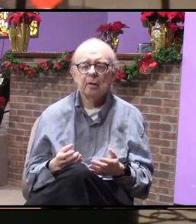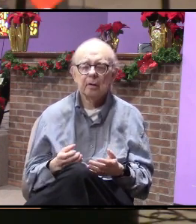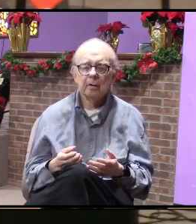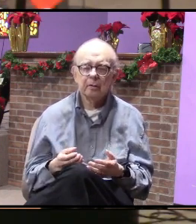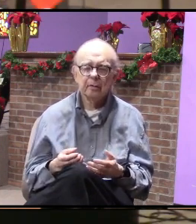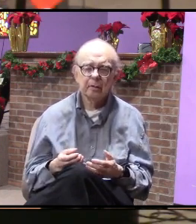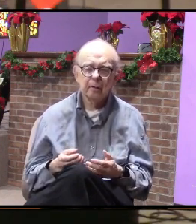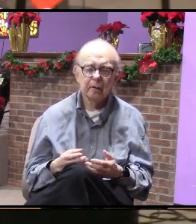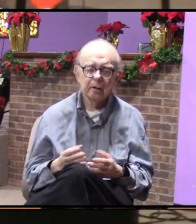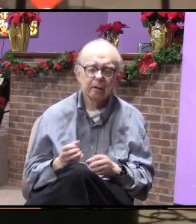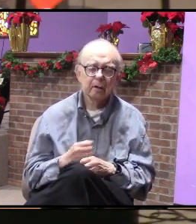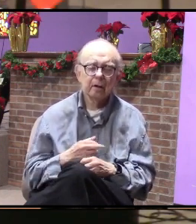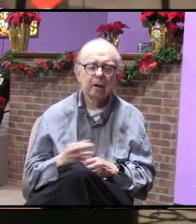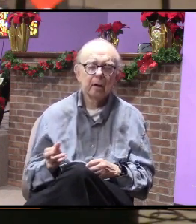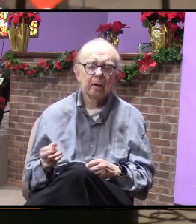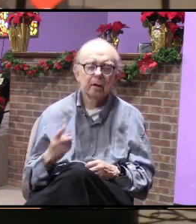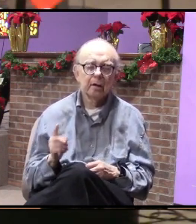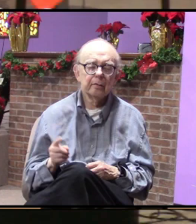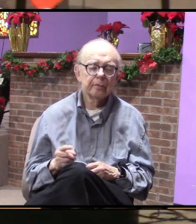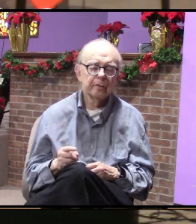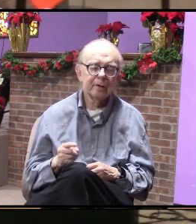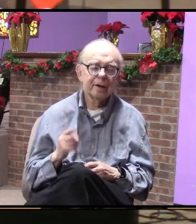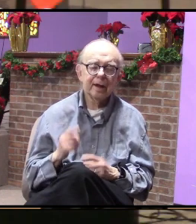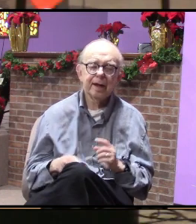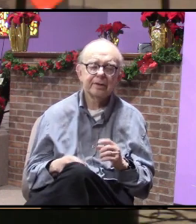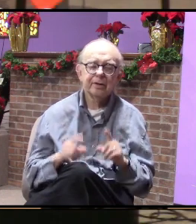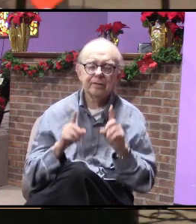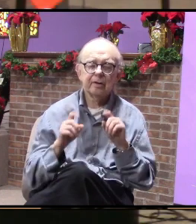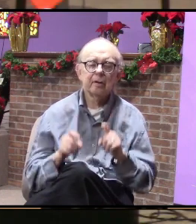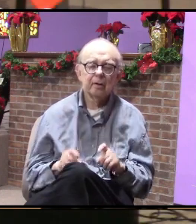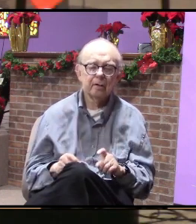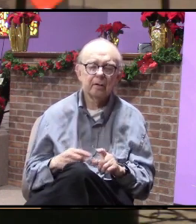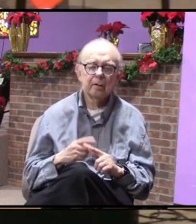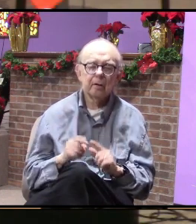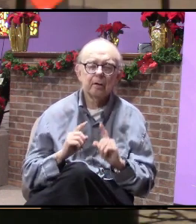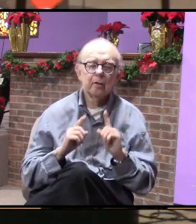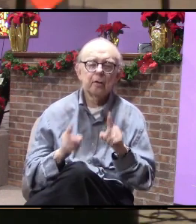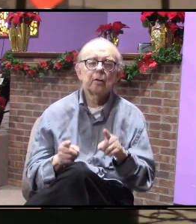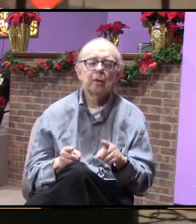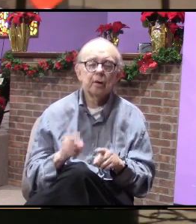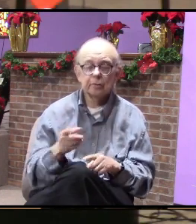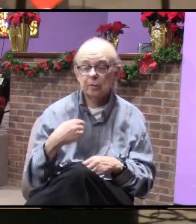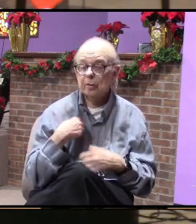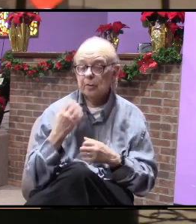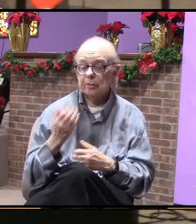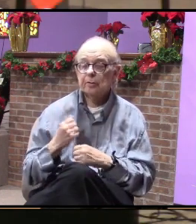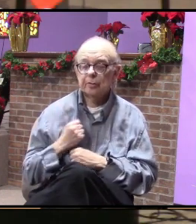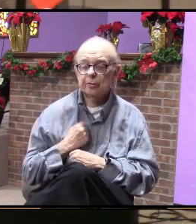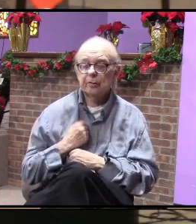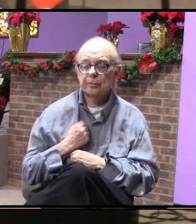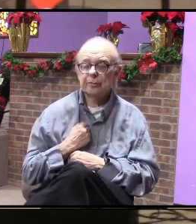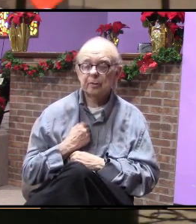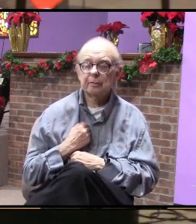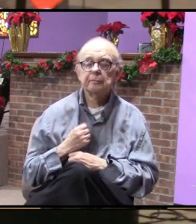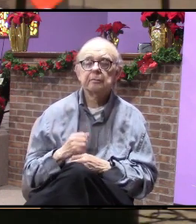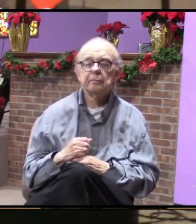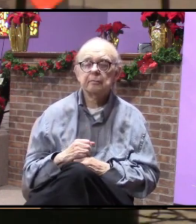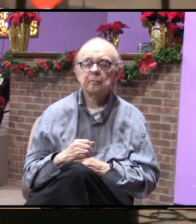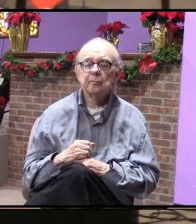and getting ready for our final exams, and then I was going to go in the service.